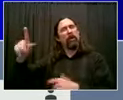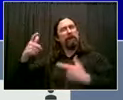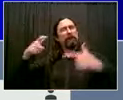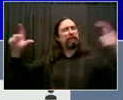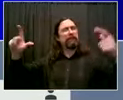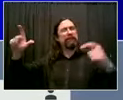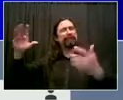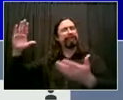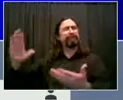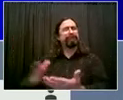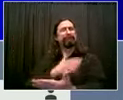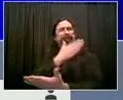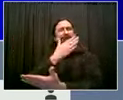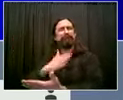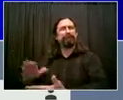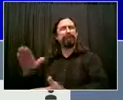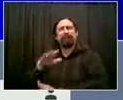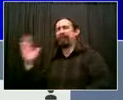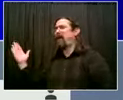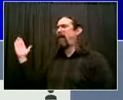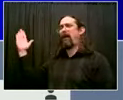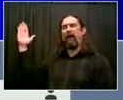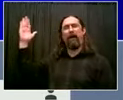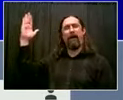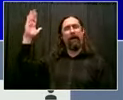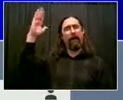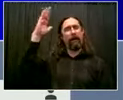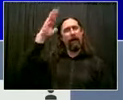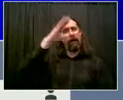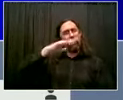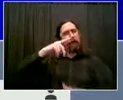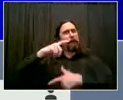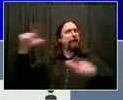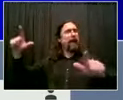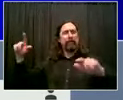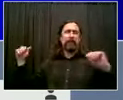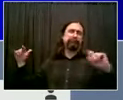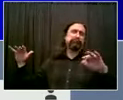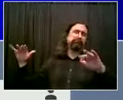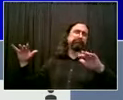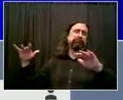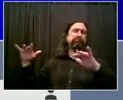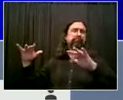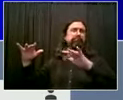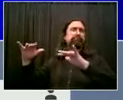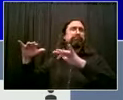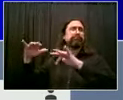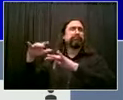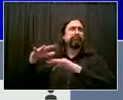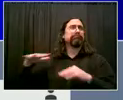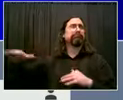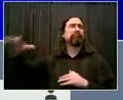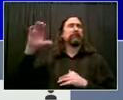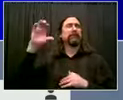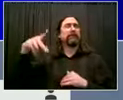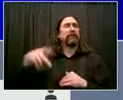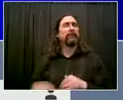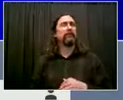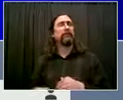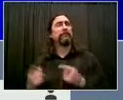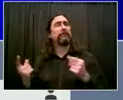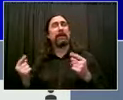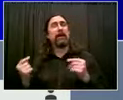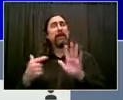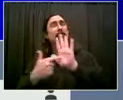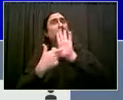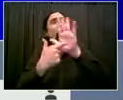will emphatically make the point there is no stopping New York. It's going to be a great lineup. And I know it's going to be a great lineup because we